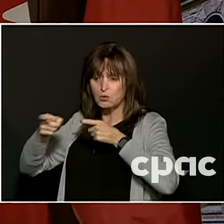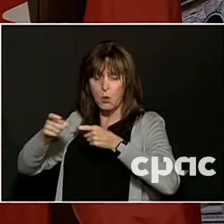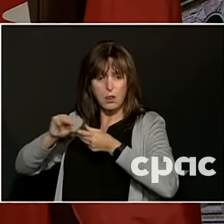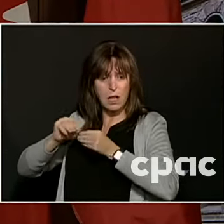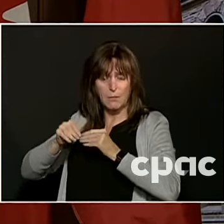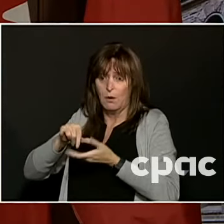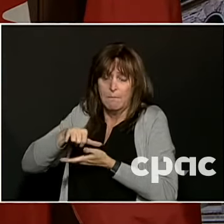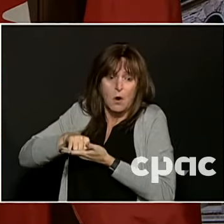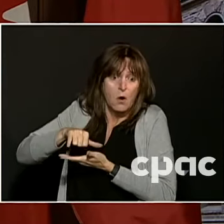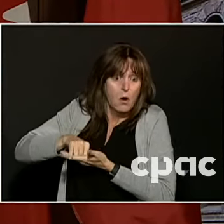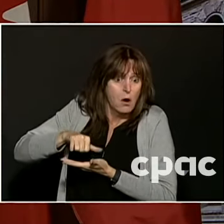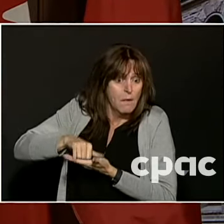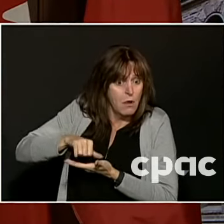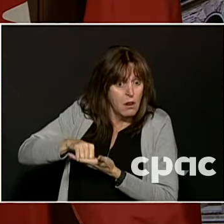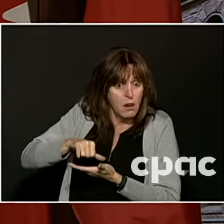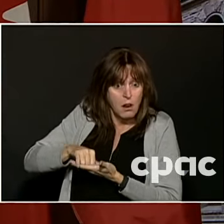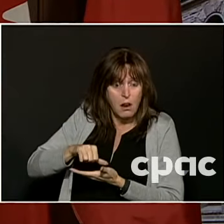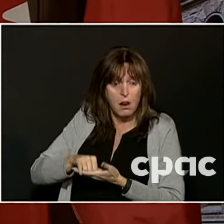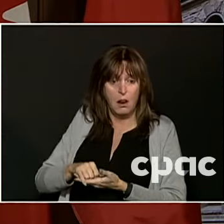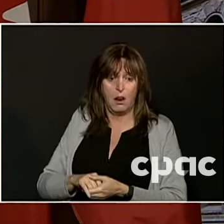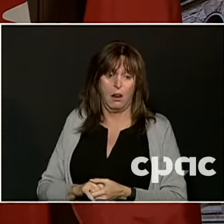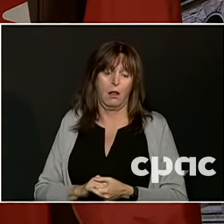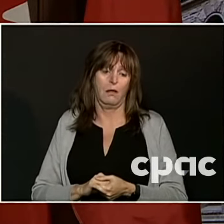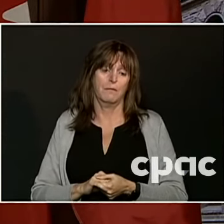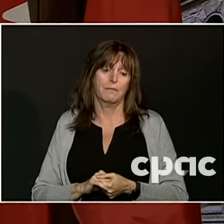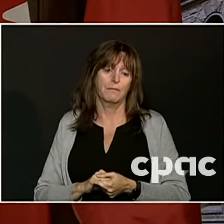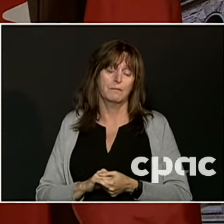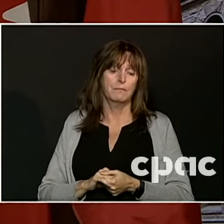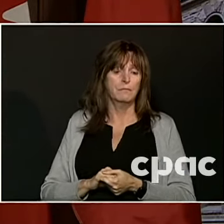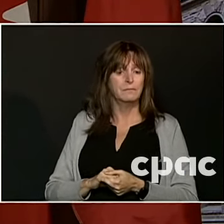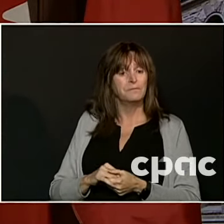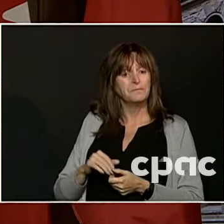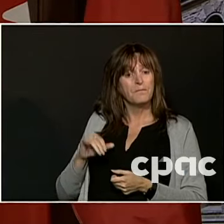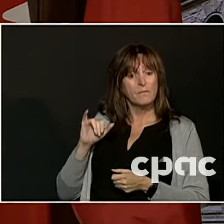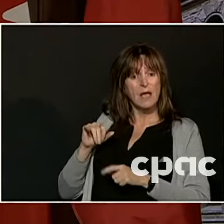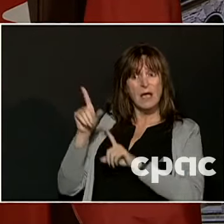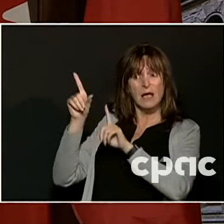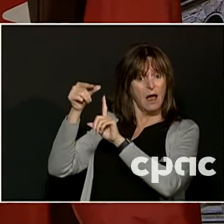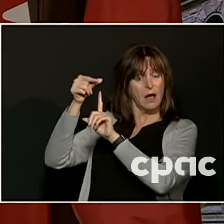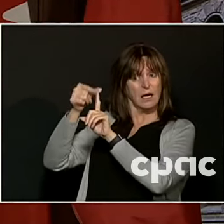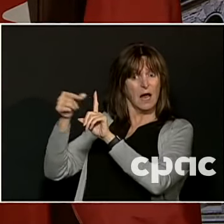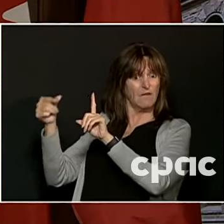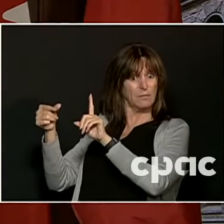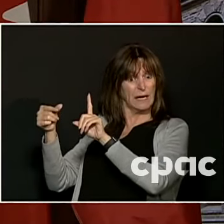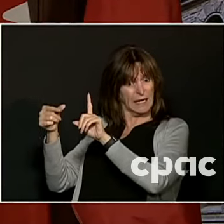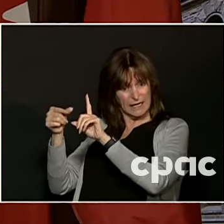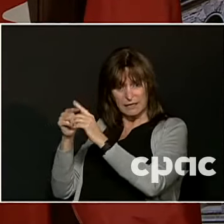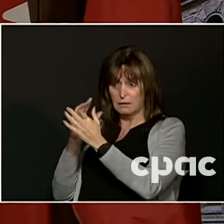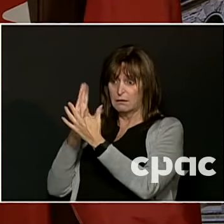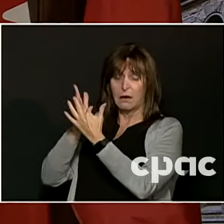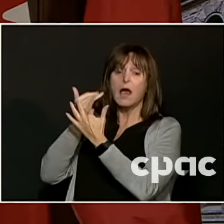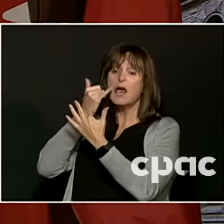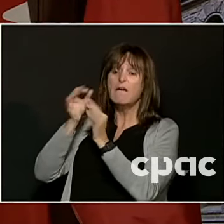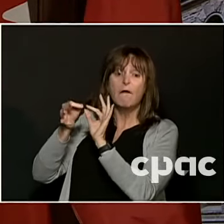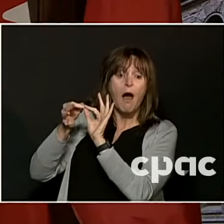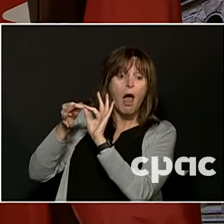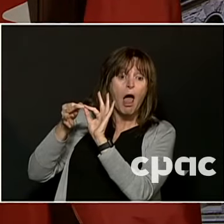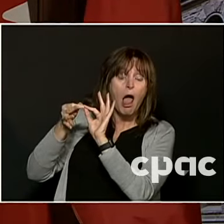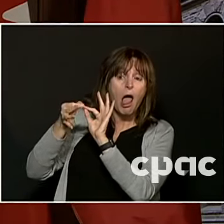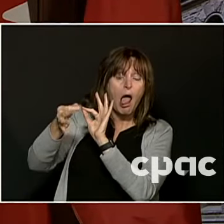idea is that the later that one intervenes in the epidemic curve, the harder it is to get the case growth under control.